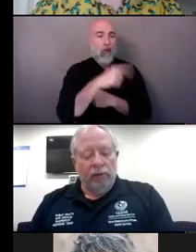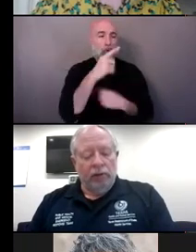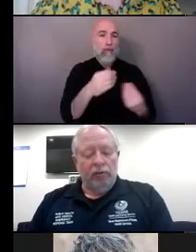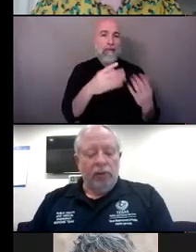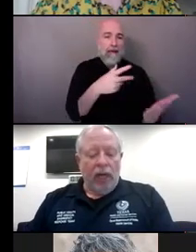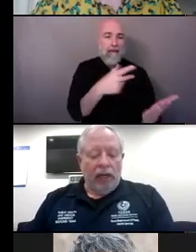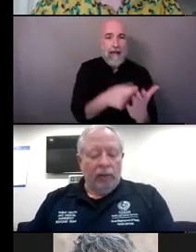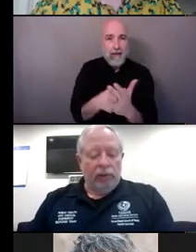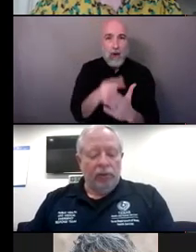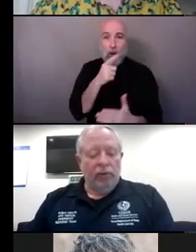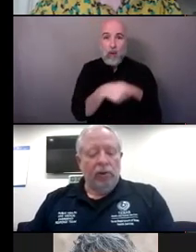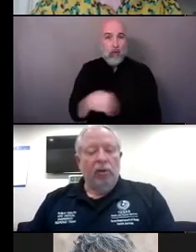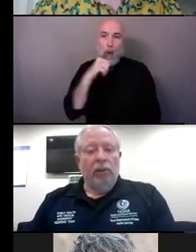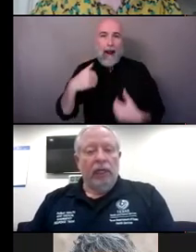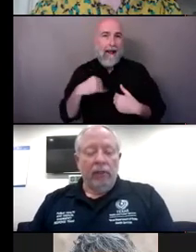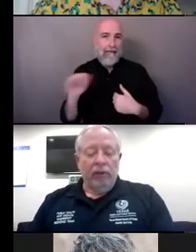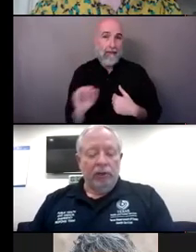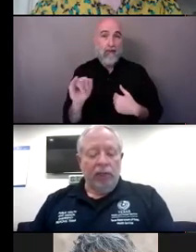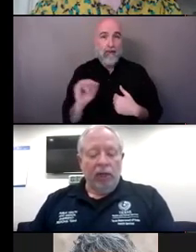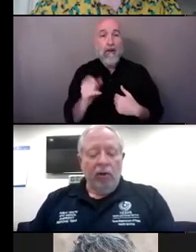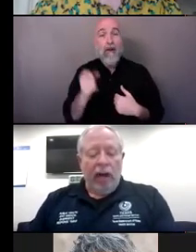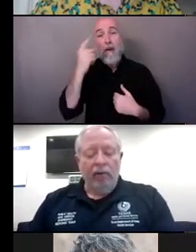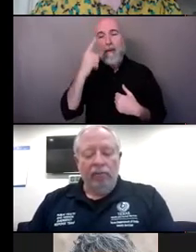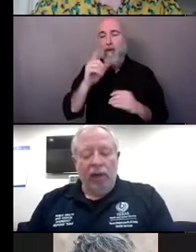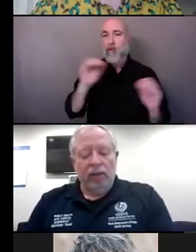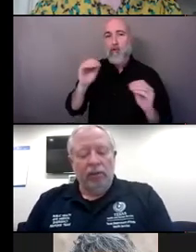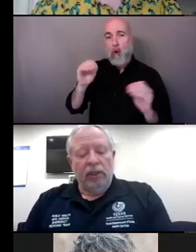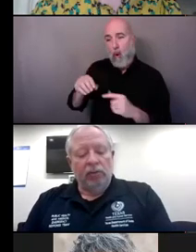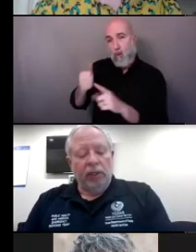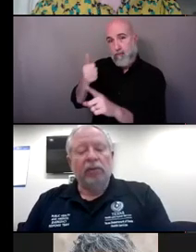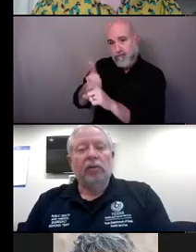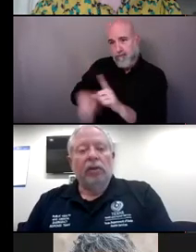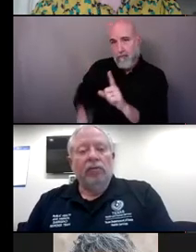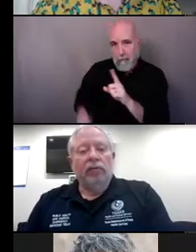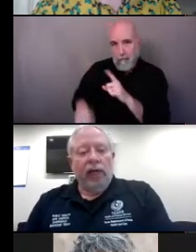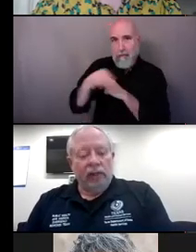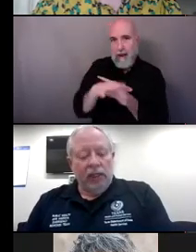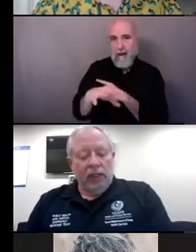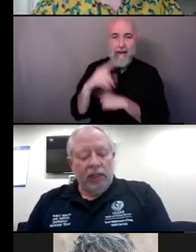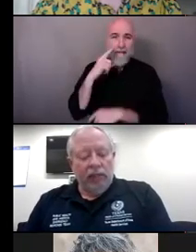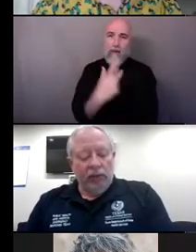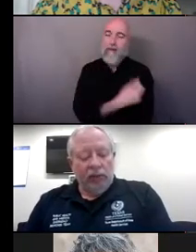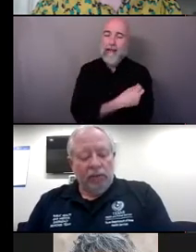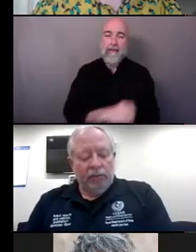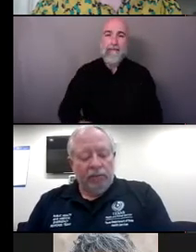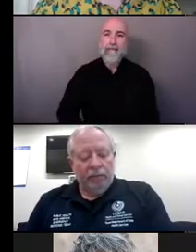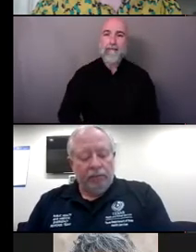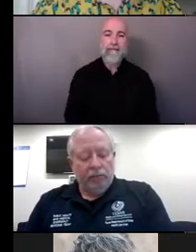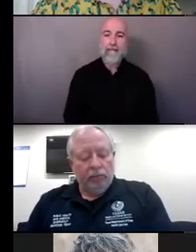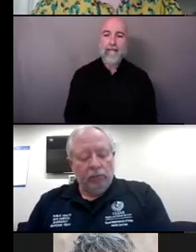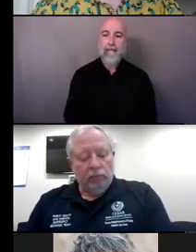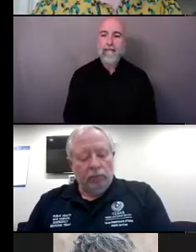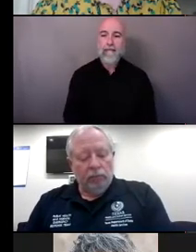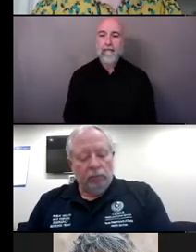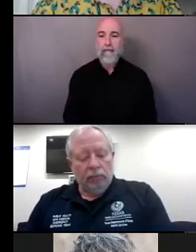for individuals who do not have insurance. But again, there should be no out-of-pocket expense for the vaccinated individual.